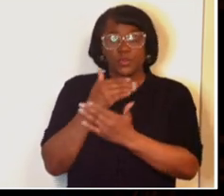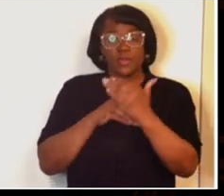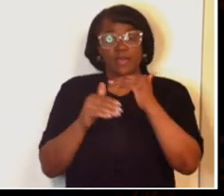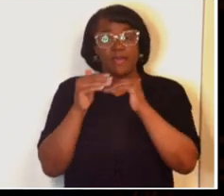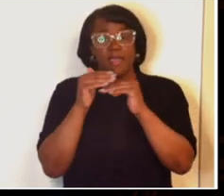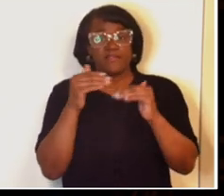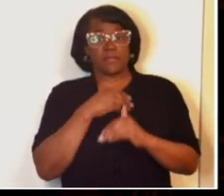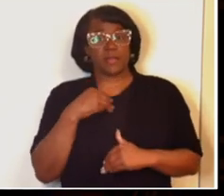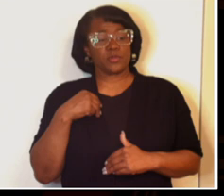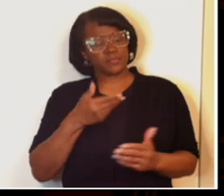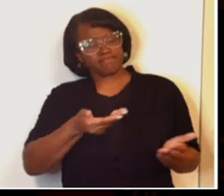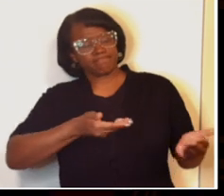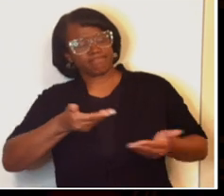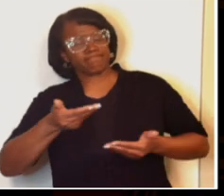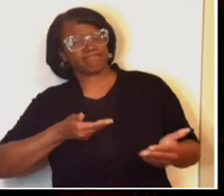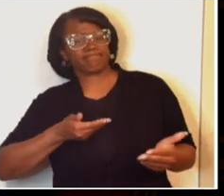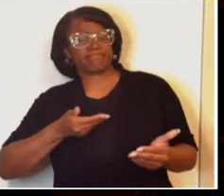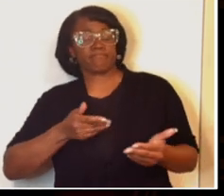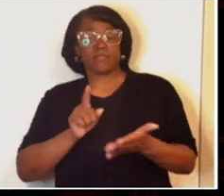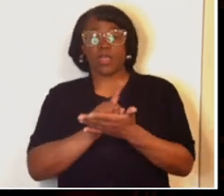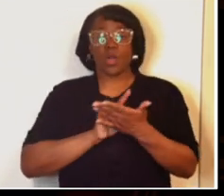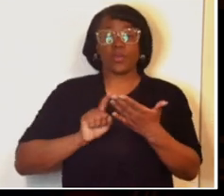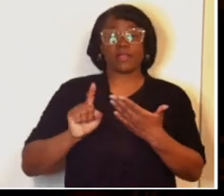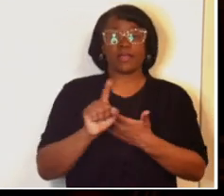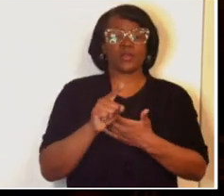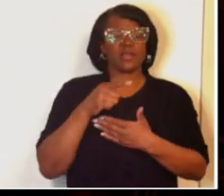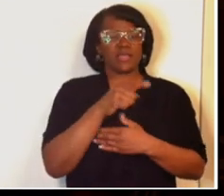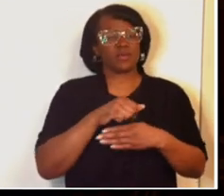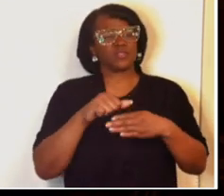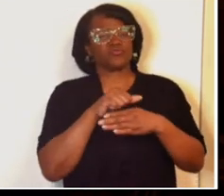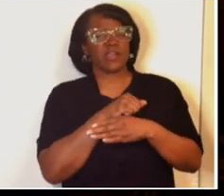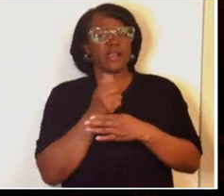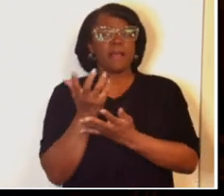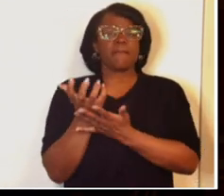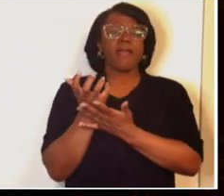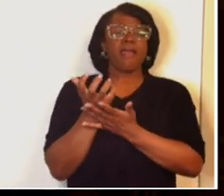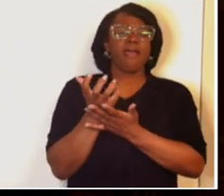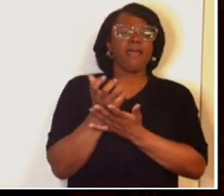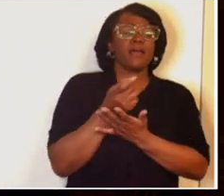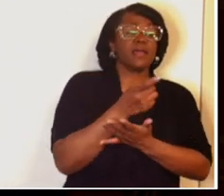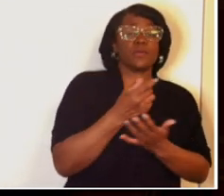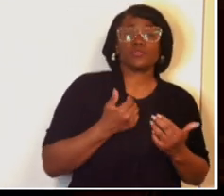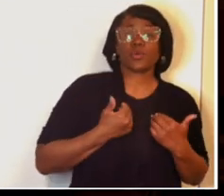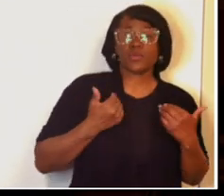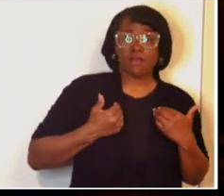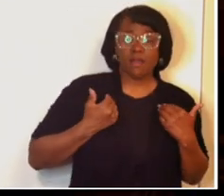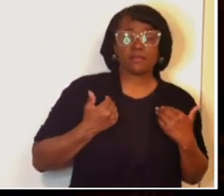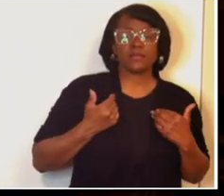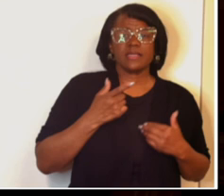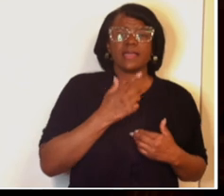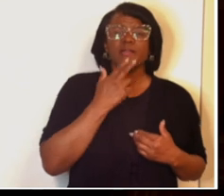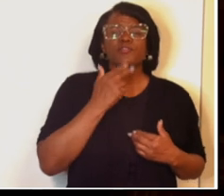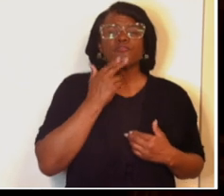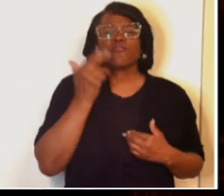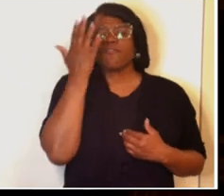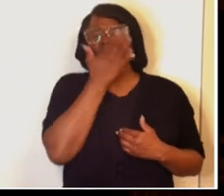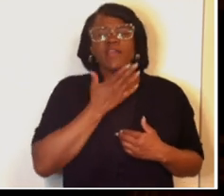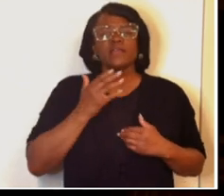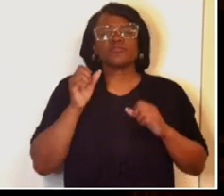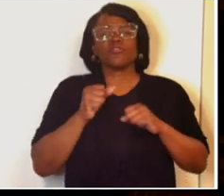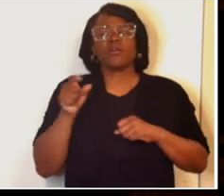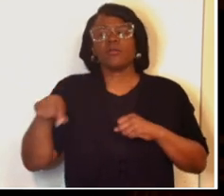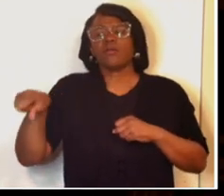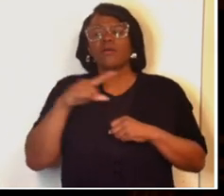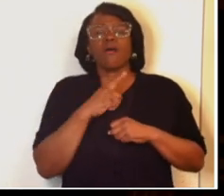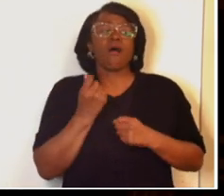him. In a week or so, Adam was trained to be a beggar because he was so young and had a cute face that could earn sympathy